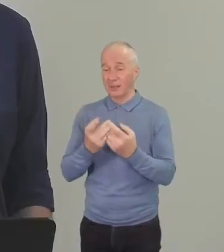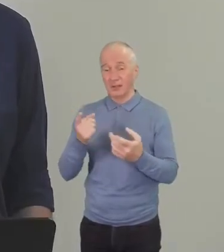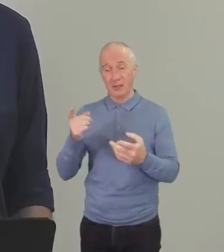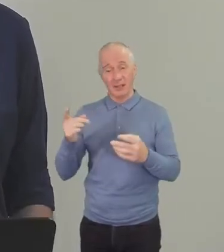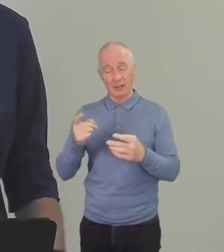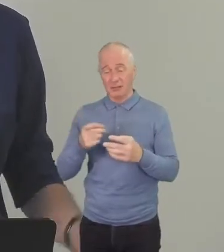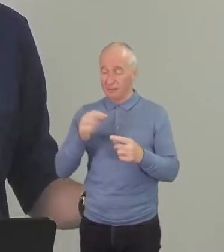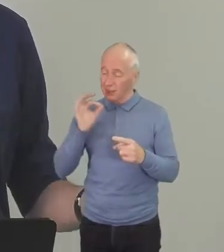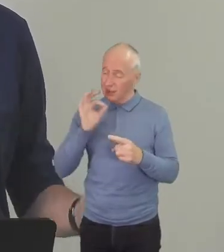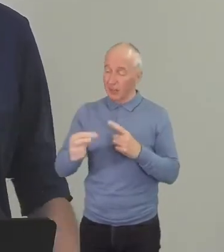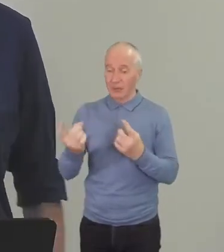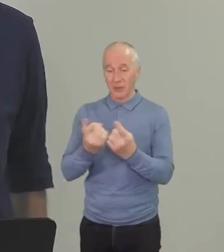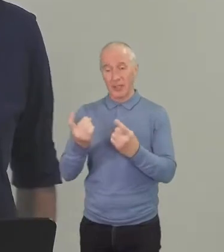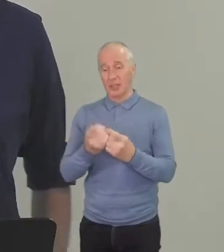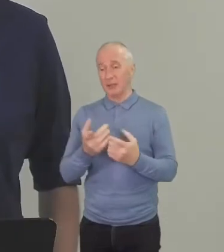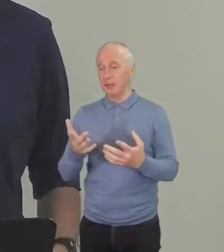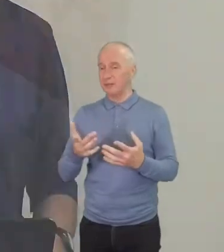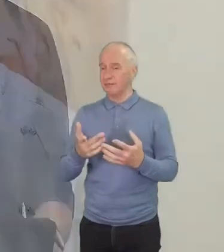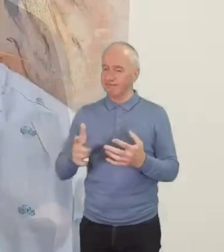places. Kwame.